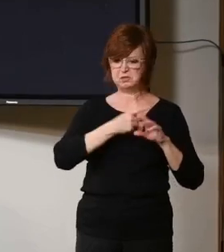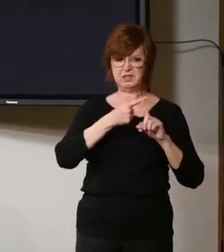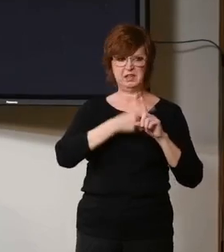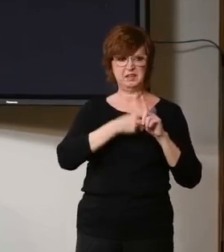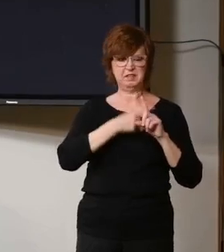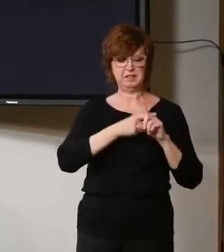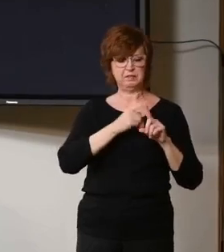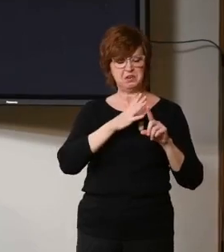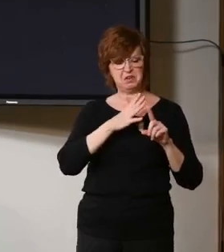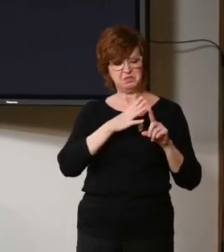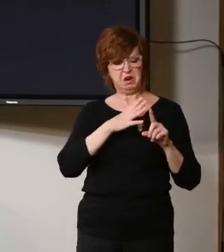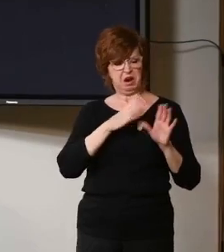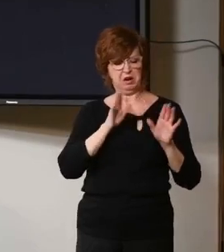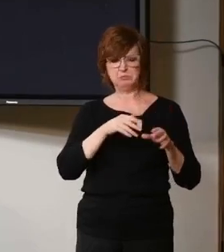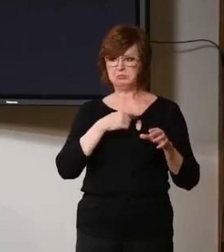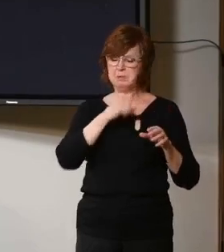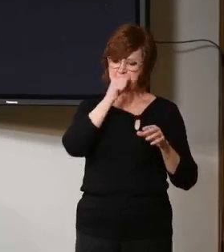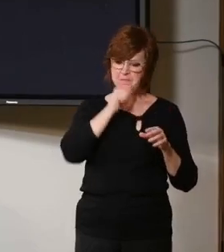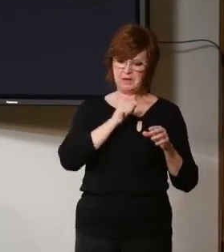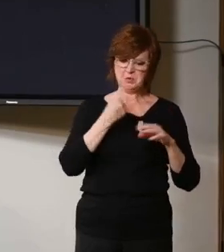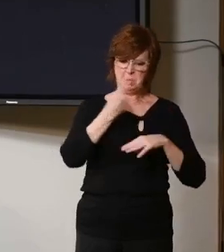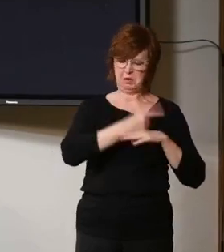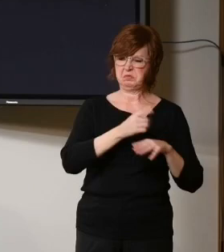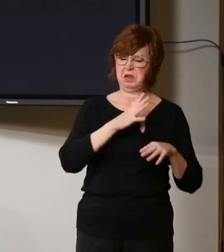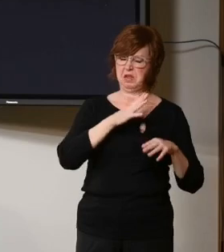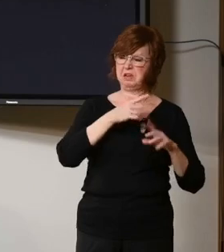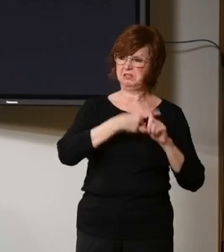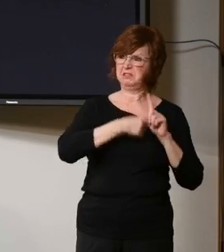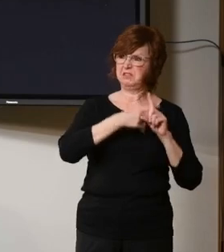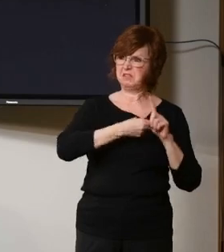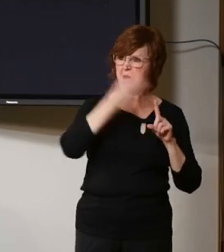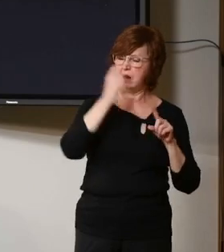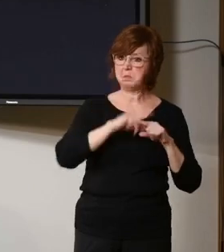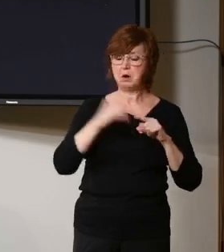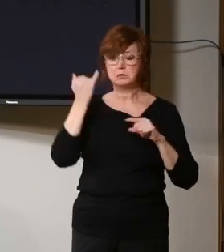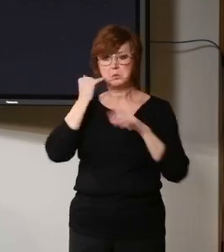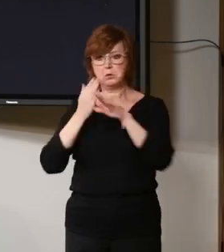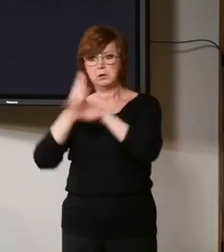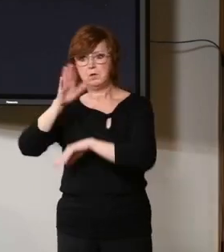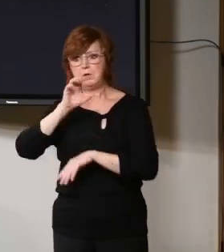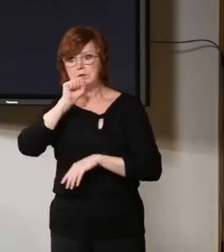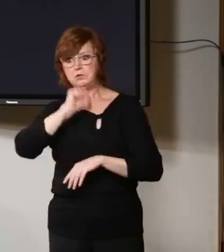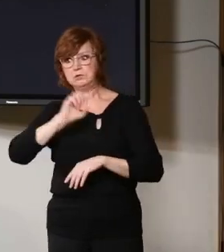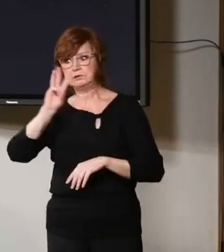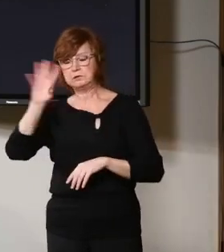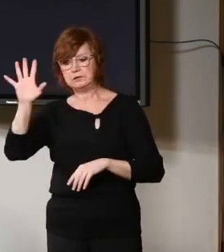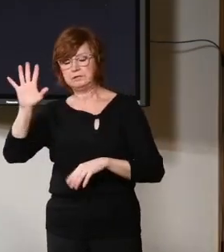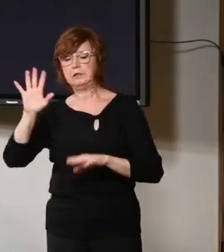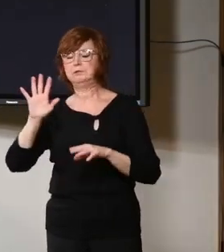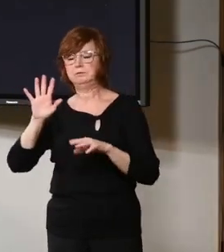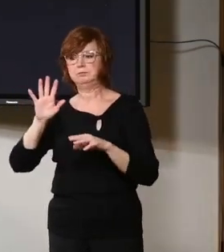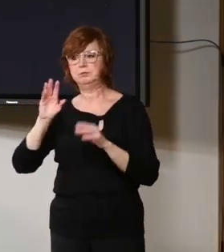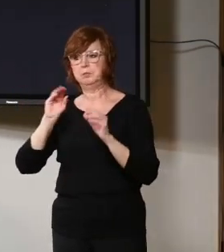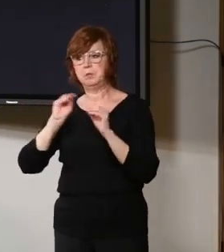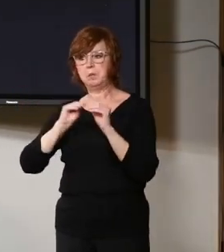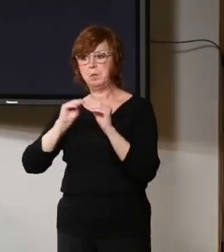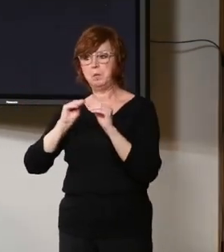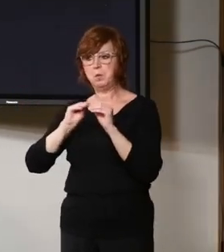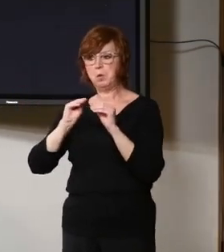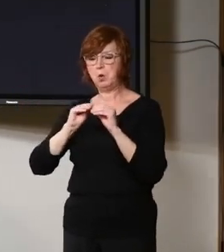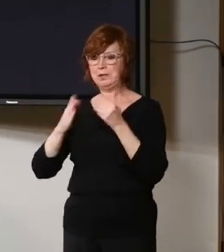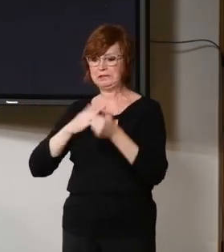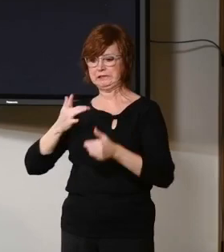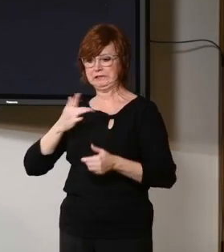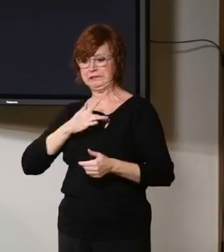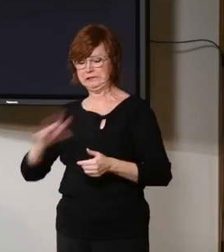underlying risk factors, do call Healthline or do talk to your primary care physician or nurse practitioner to see if you